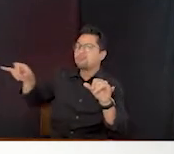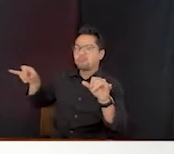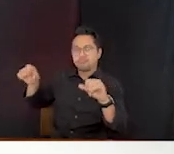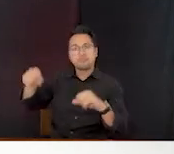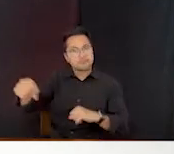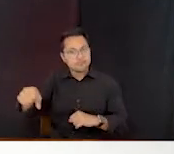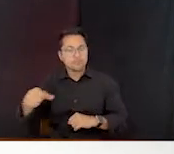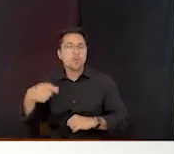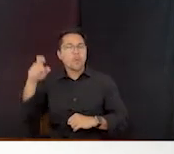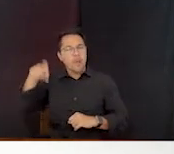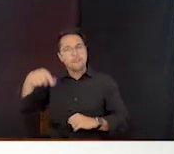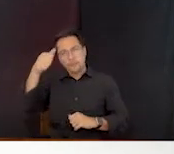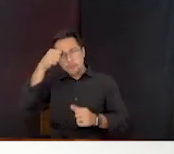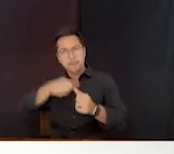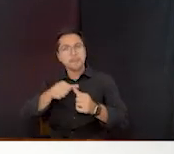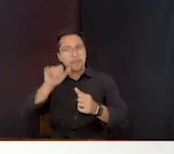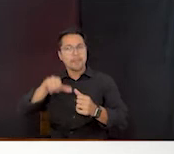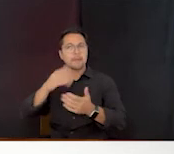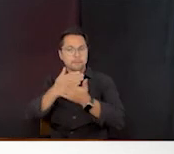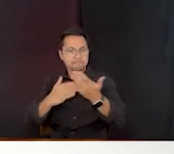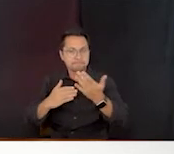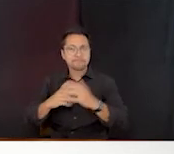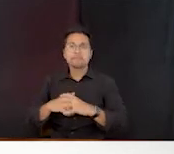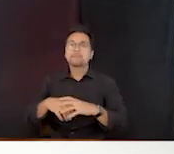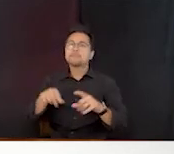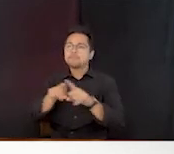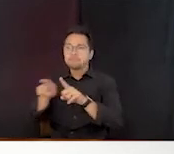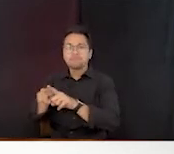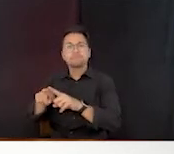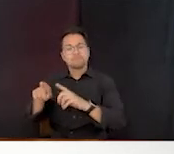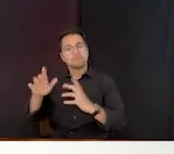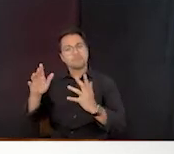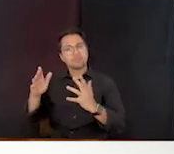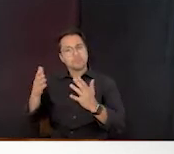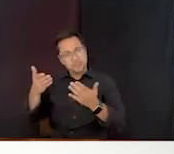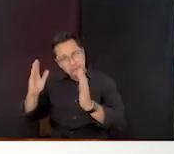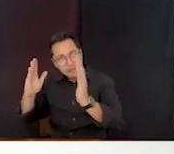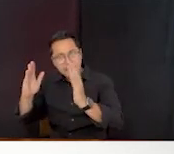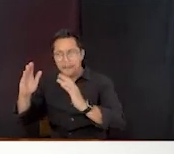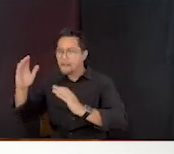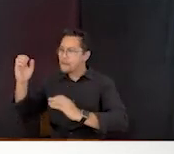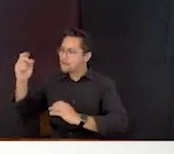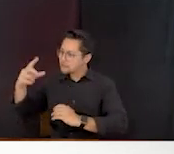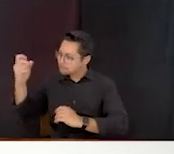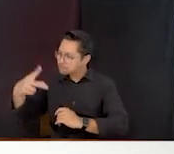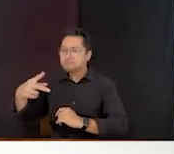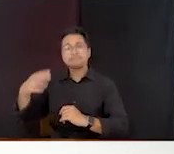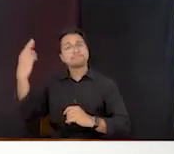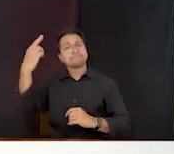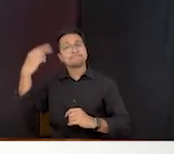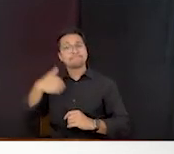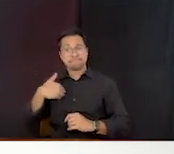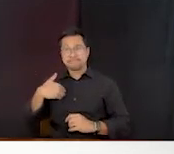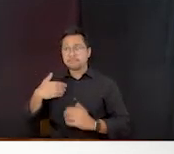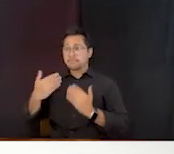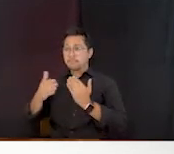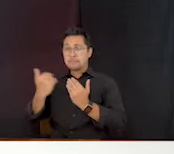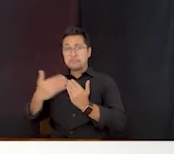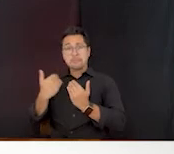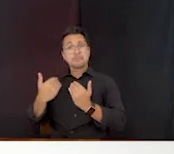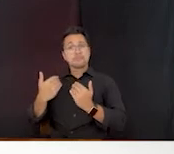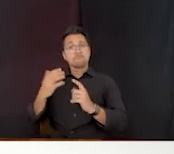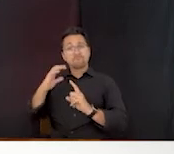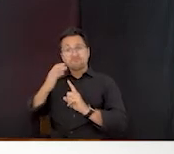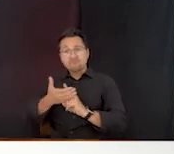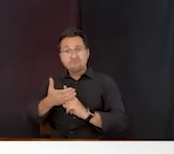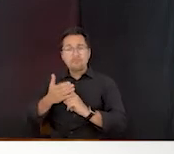to remind myself of that and kind of give myself grace, because it's really easy to put yourself into